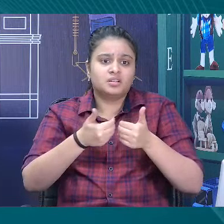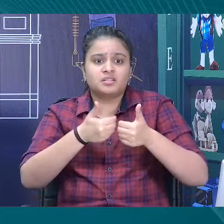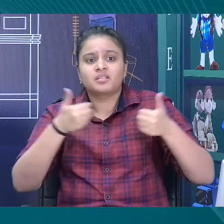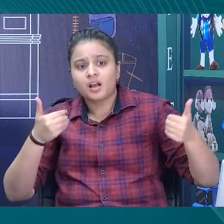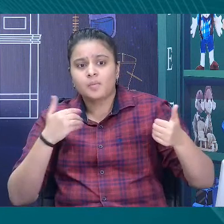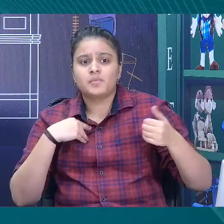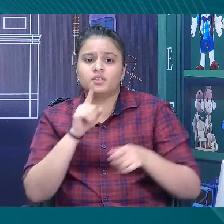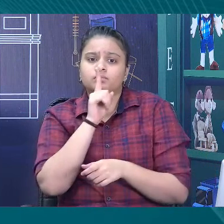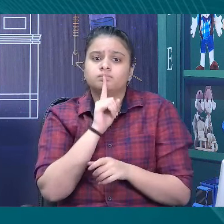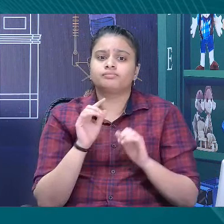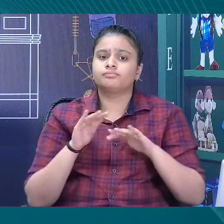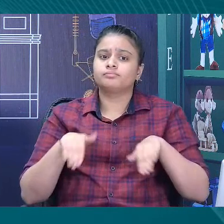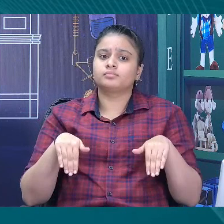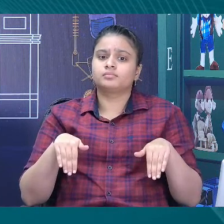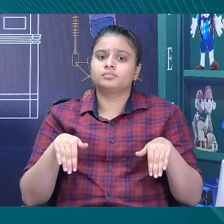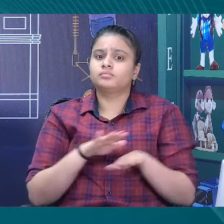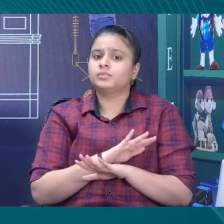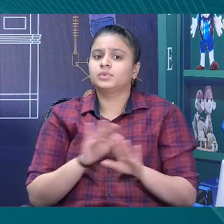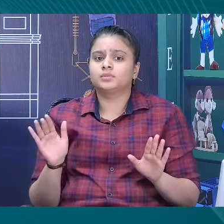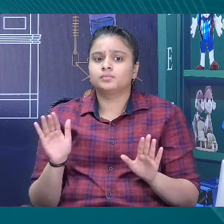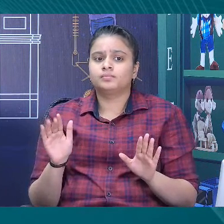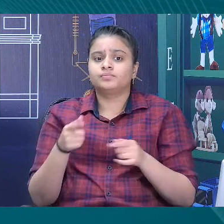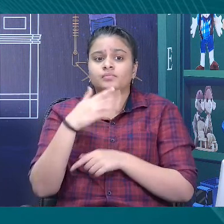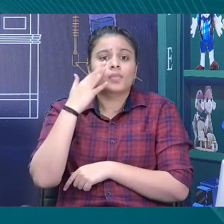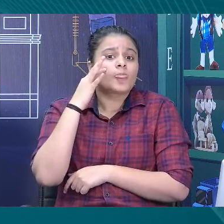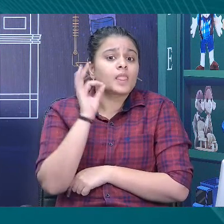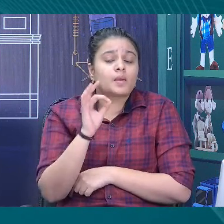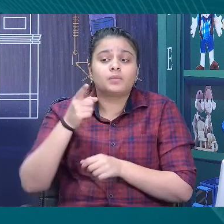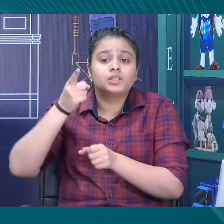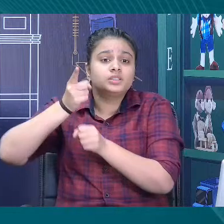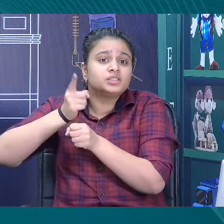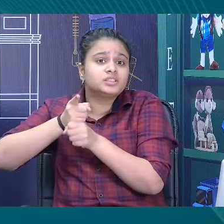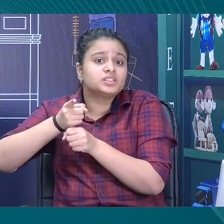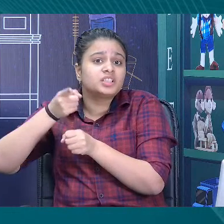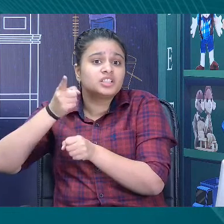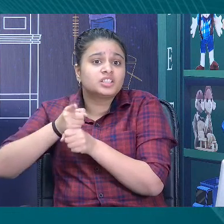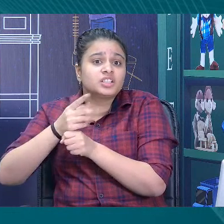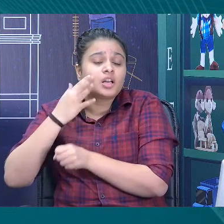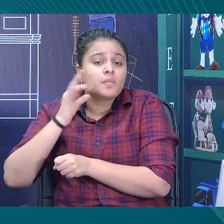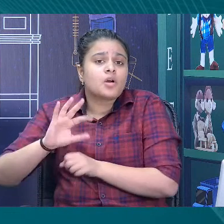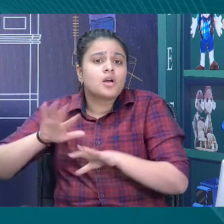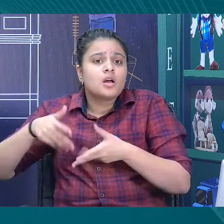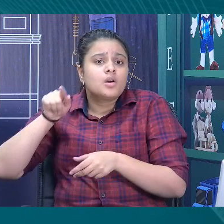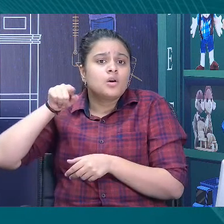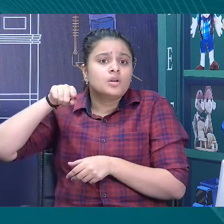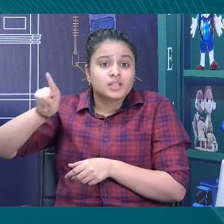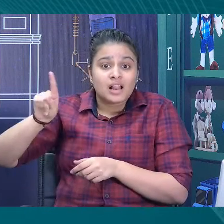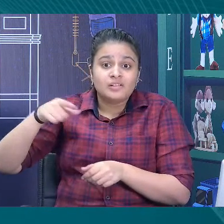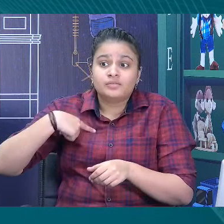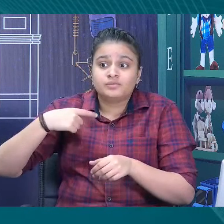shells. And how important it is for the teacher to ensure that she creates